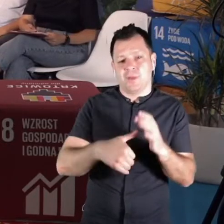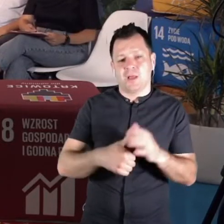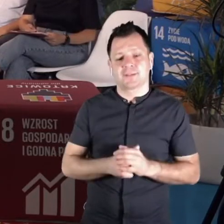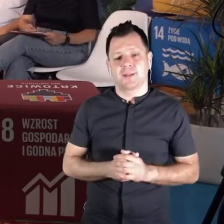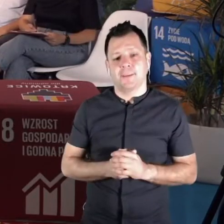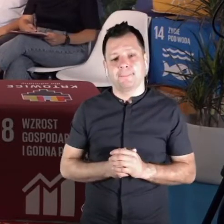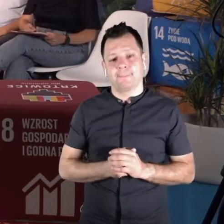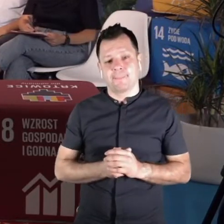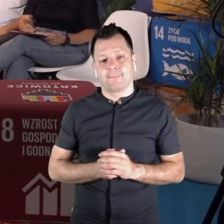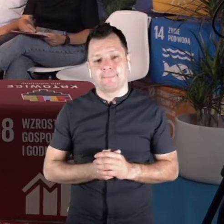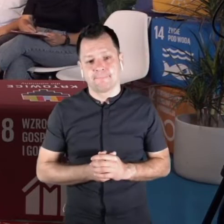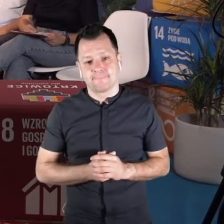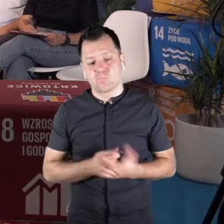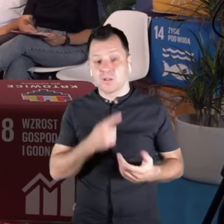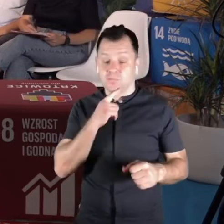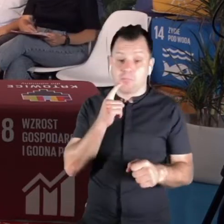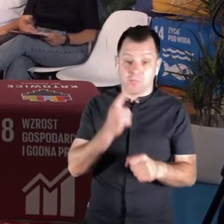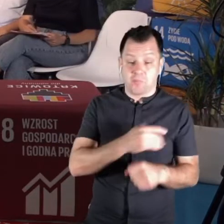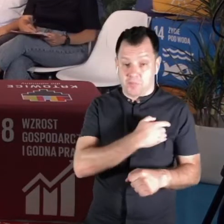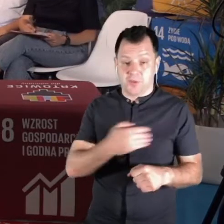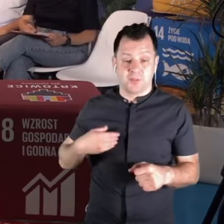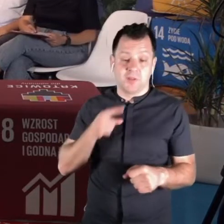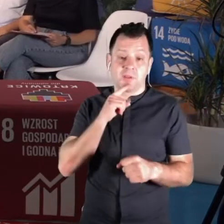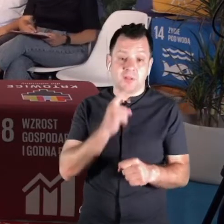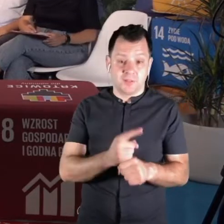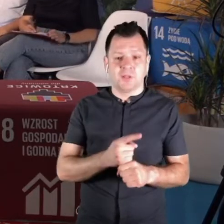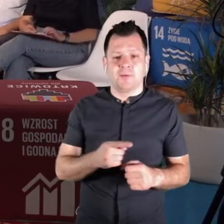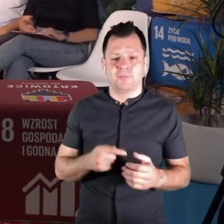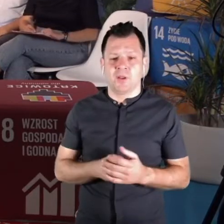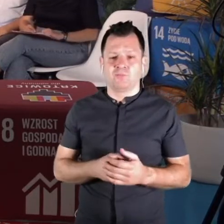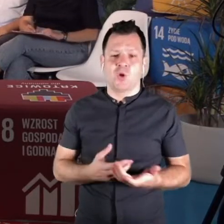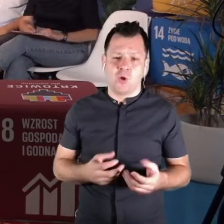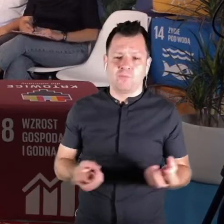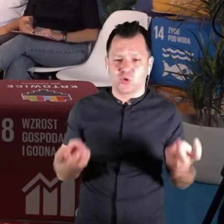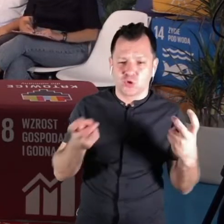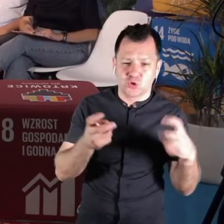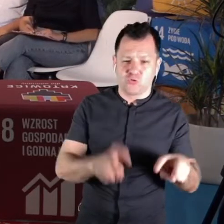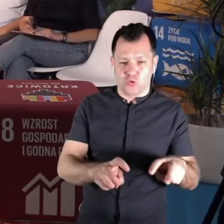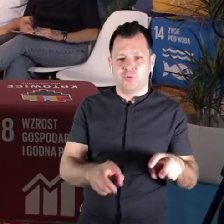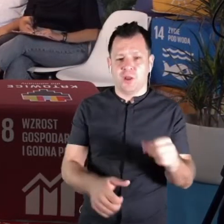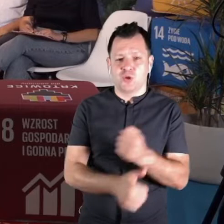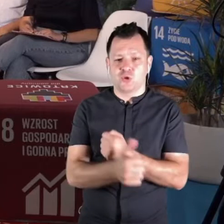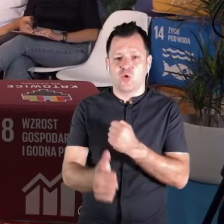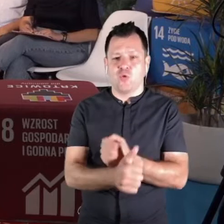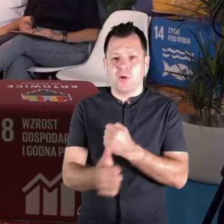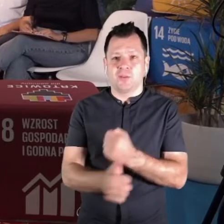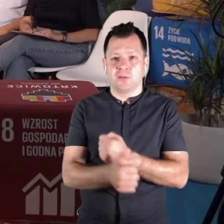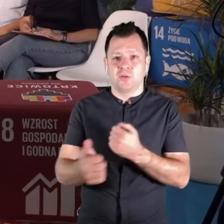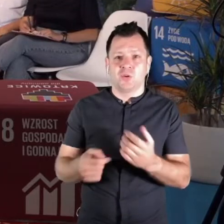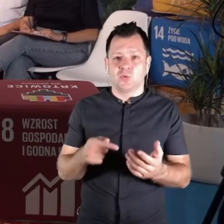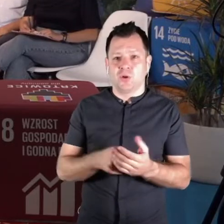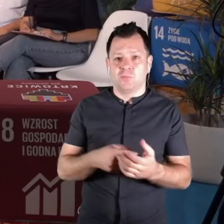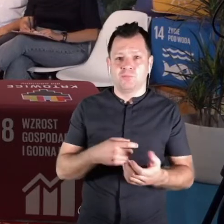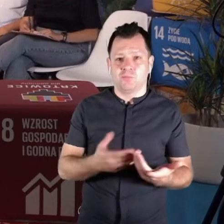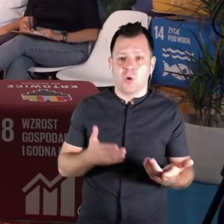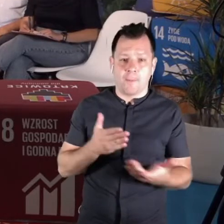thinking and service design methodology and invite those citizens, but also NGO representatives and our colleagues